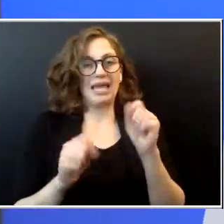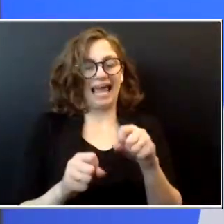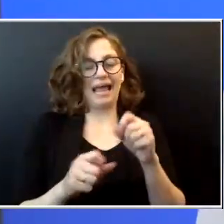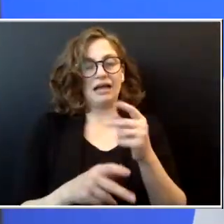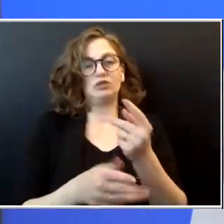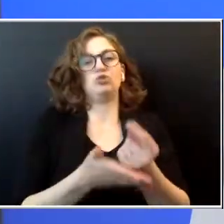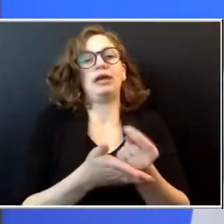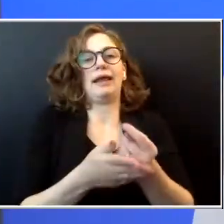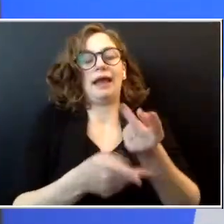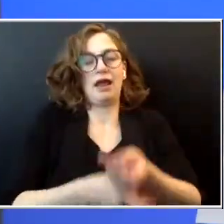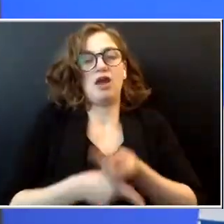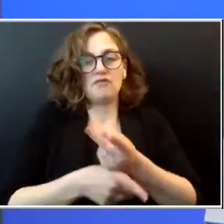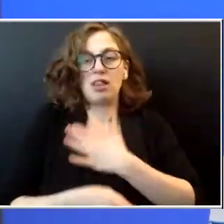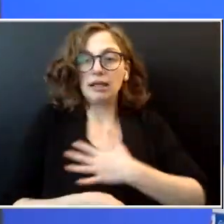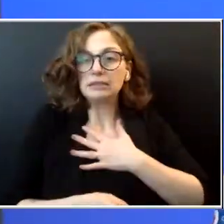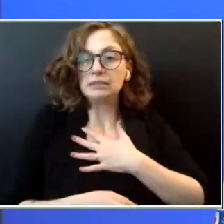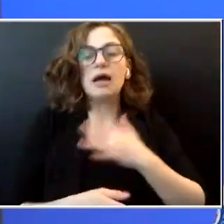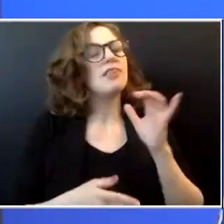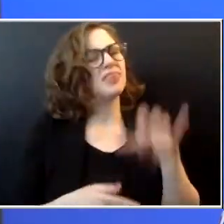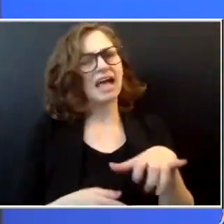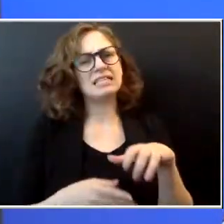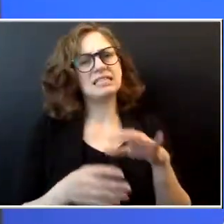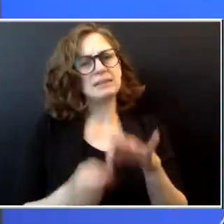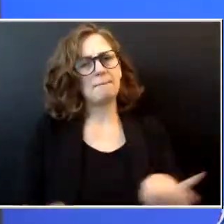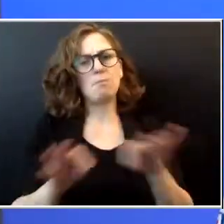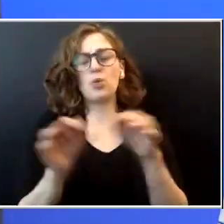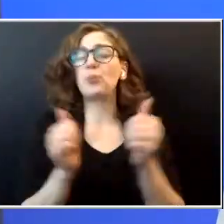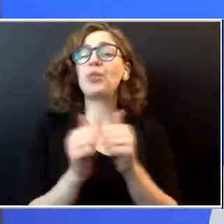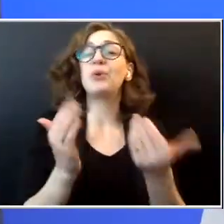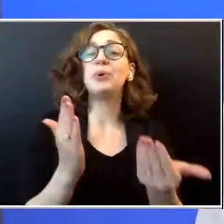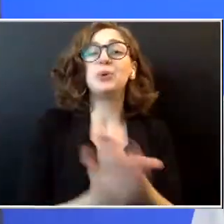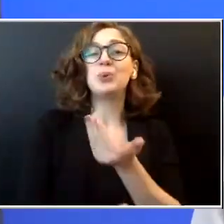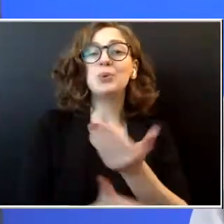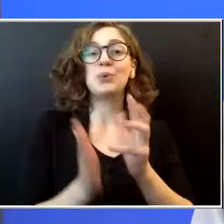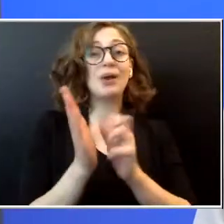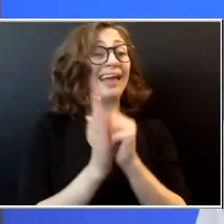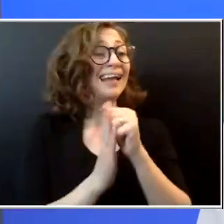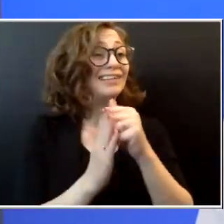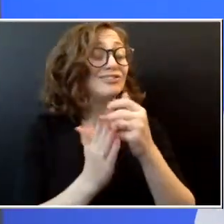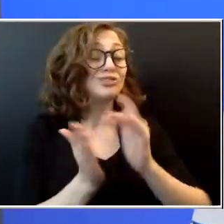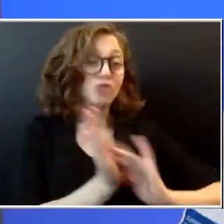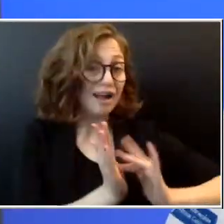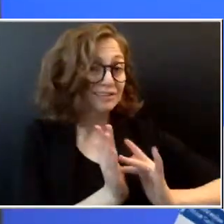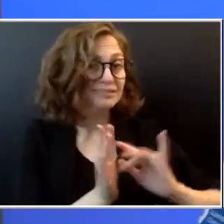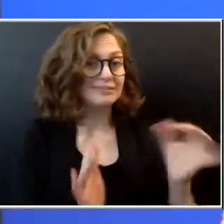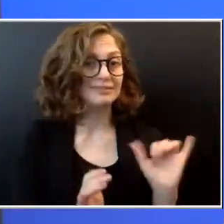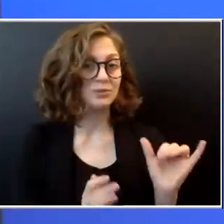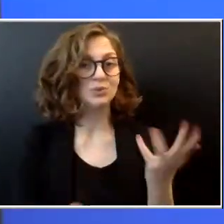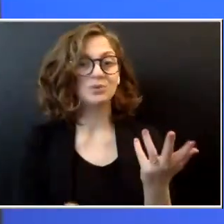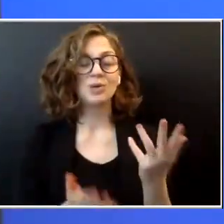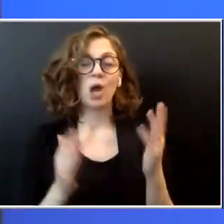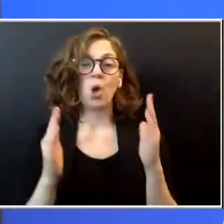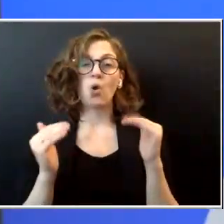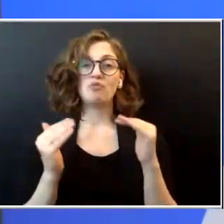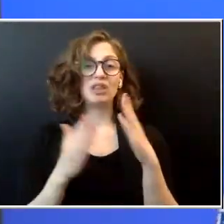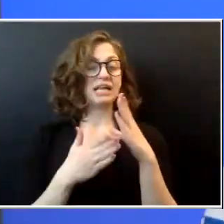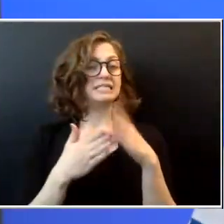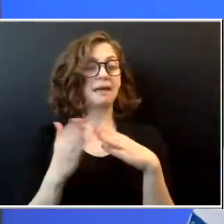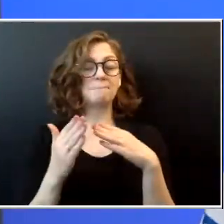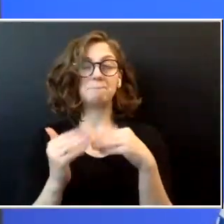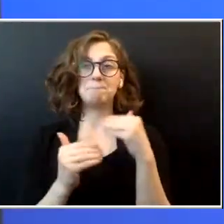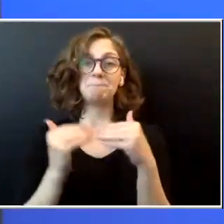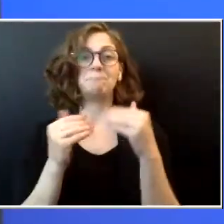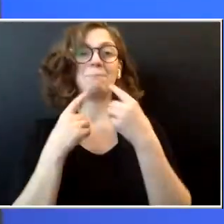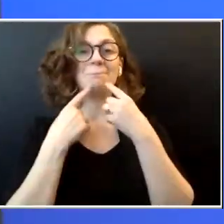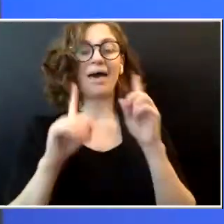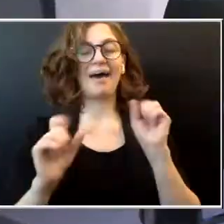you have a new cancer drug, that's also how you progress. And hopefully some of those make it through to really impact patients in the future. And FLASH is